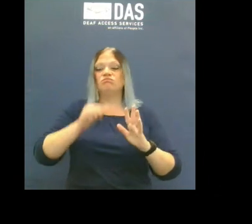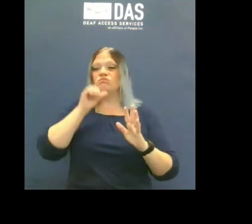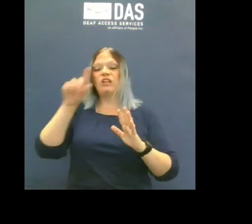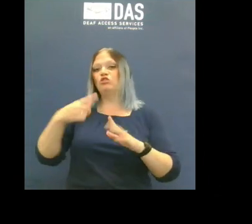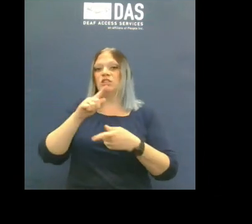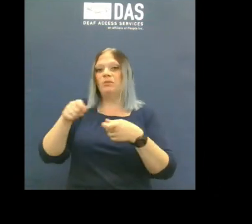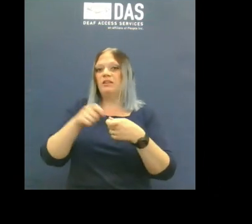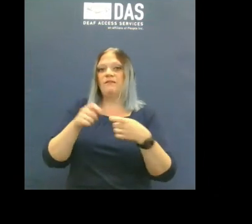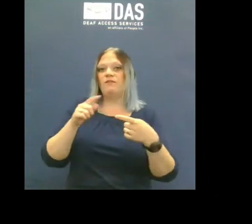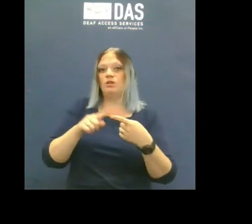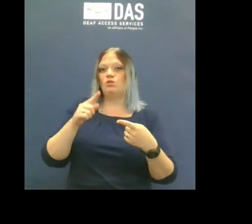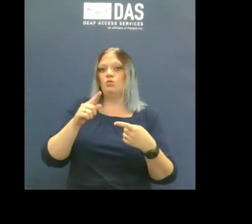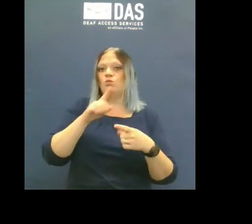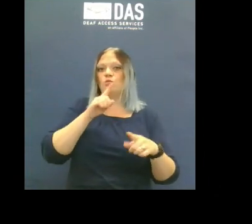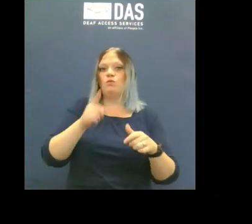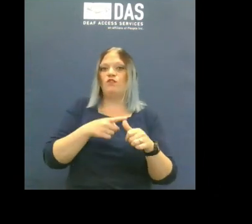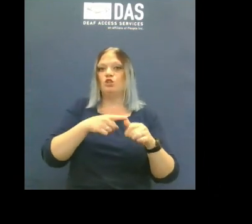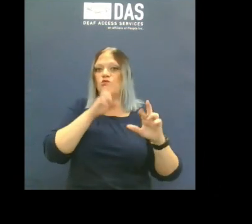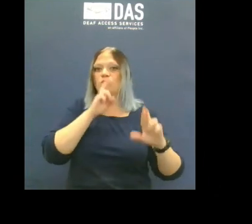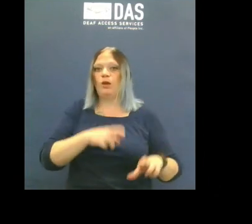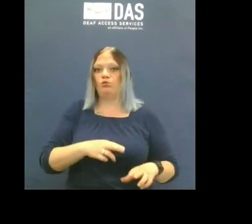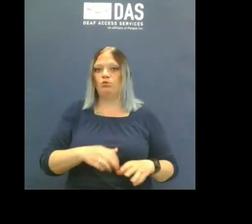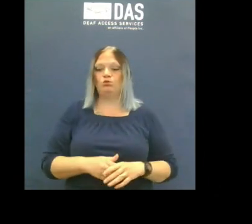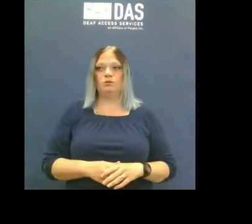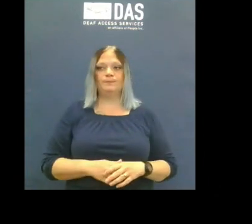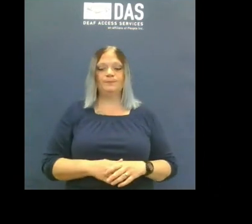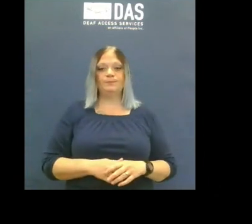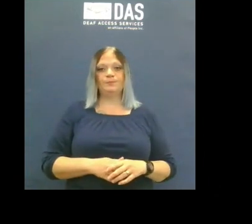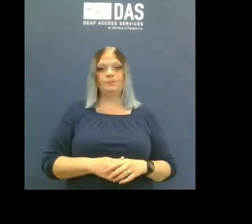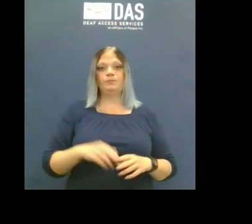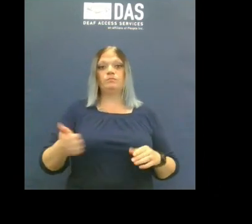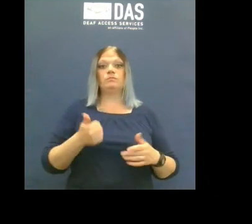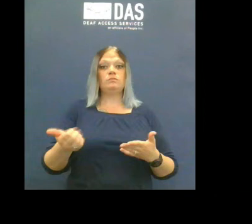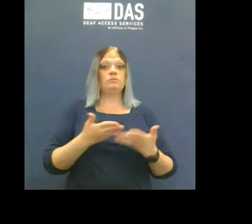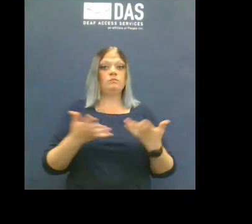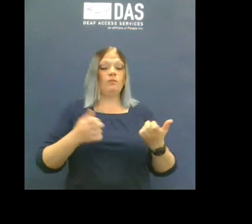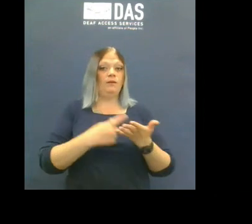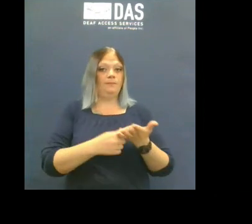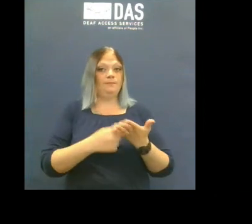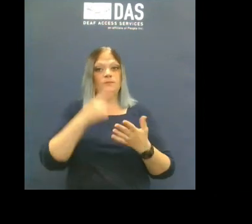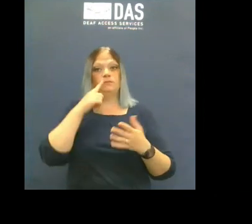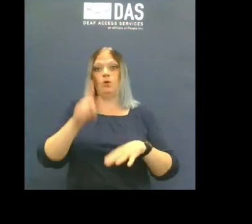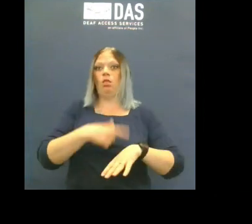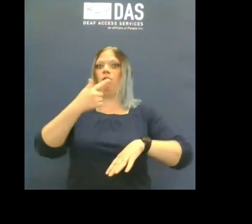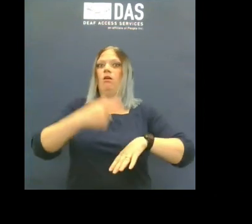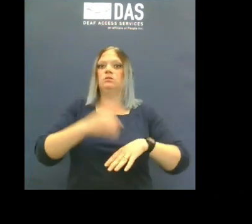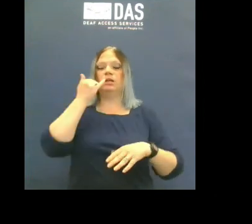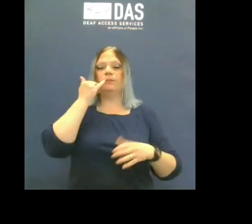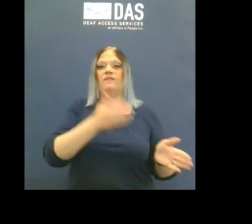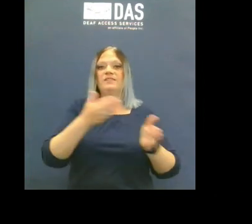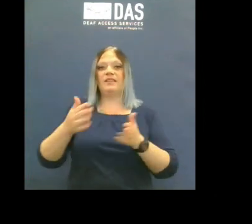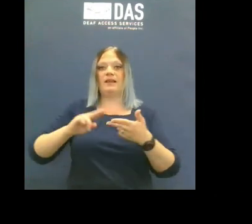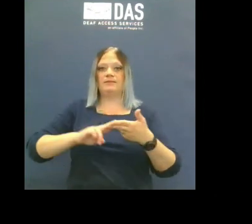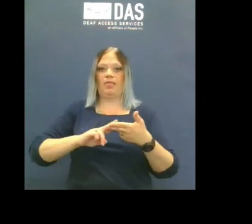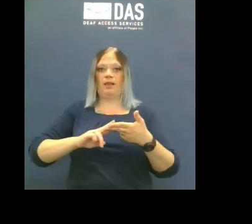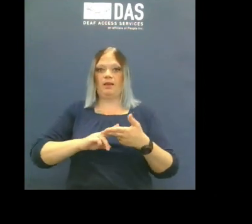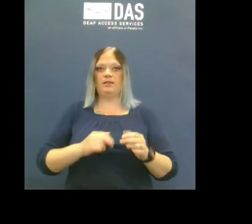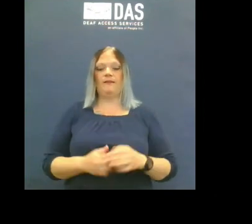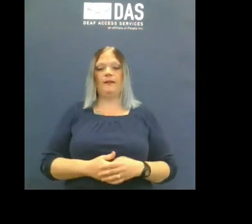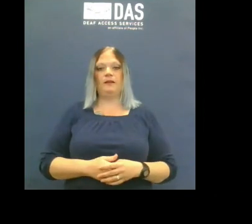first responders. Some of the other things that we've been wanting to talk about for quite some time here, if we could go to the next slide, would